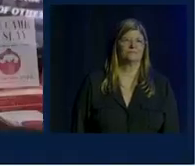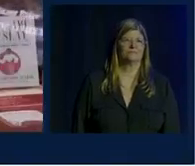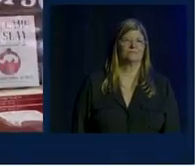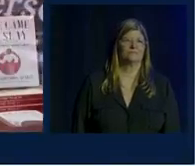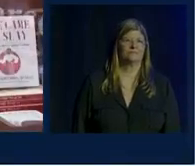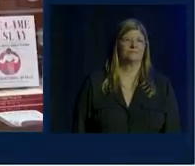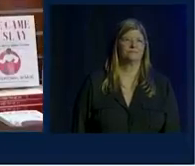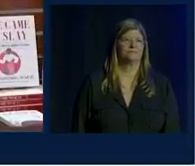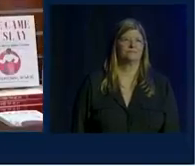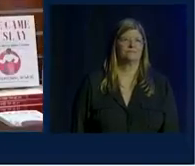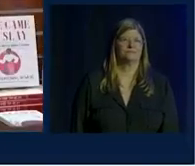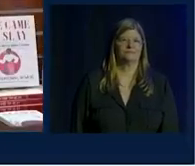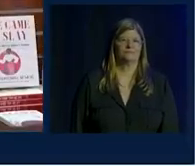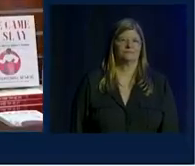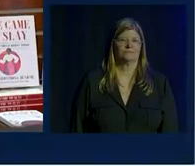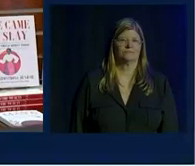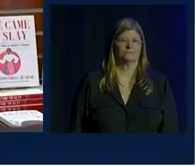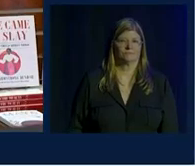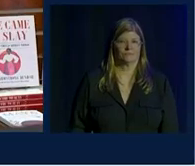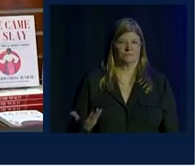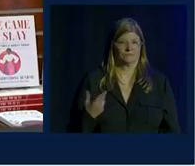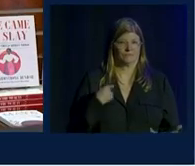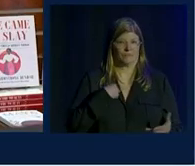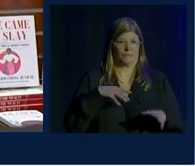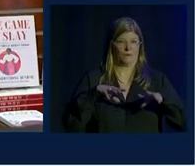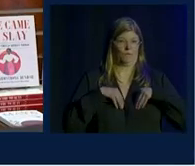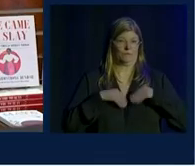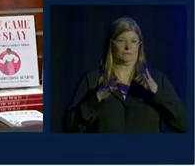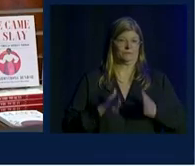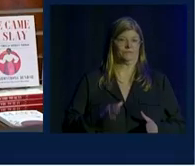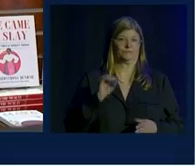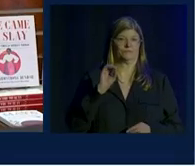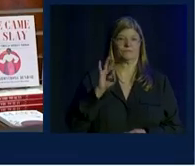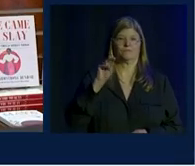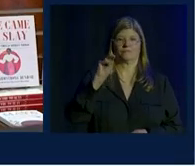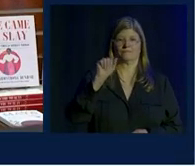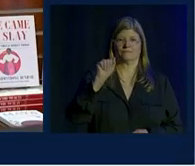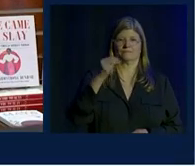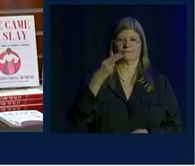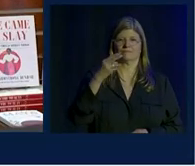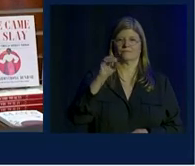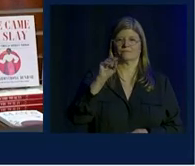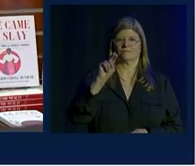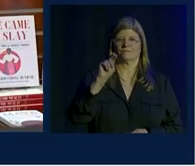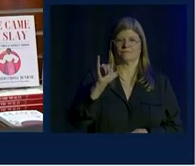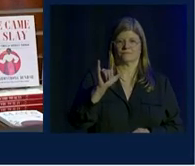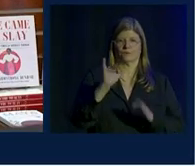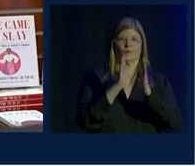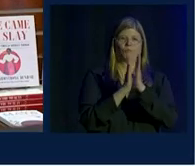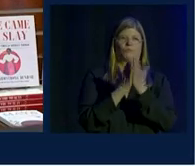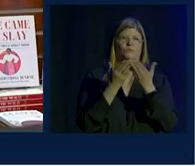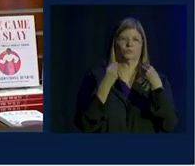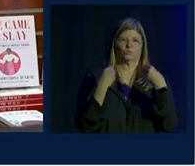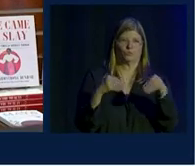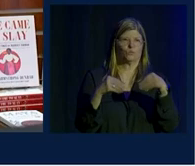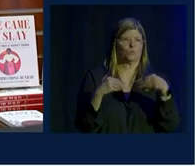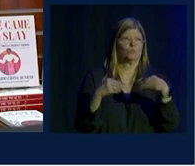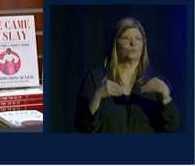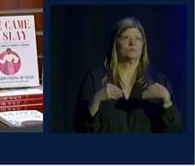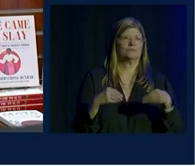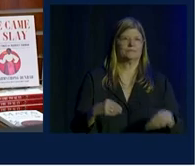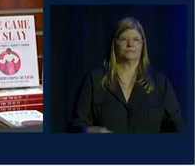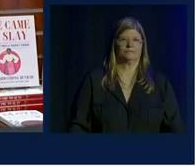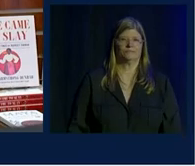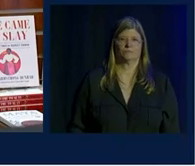I'm Derek Young, co-owner, co-founder of Mahogany Books. And hi, I'm Ramonda Young, co-owner, co-founder of Mahogany Books here in DC, and we are a